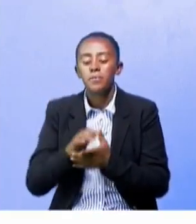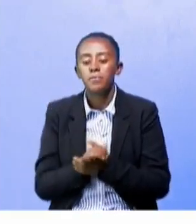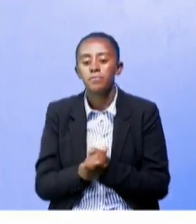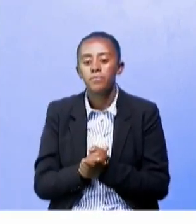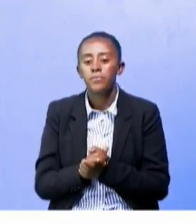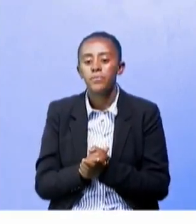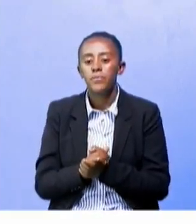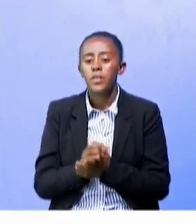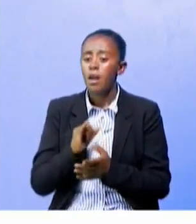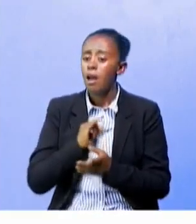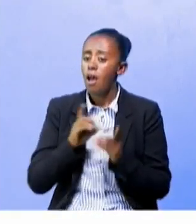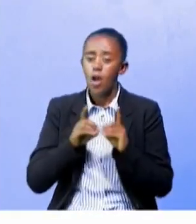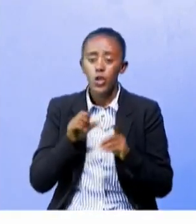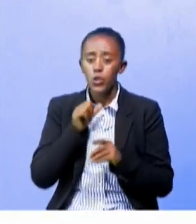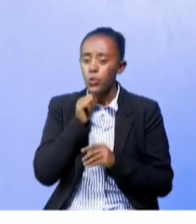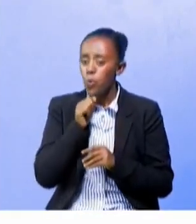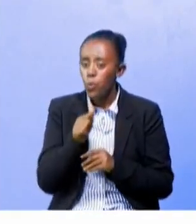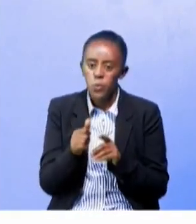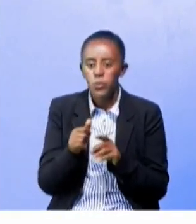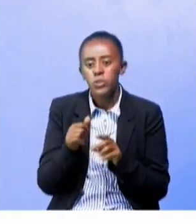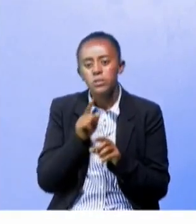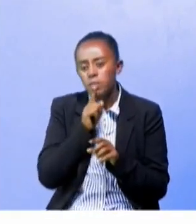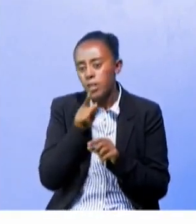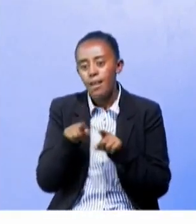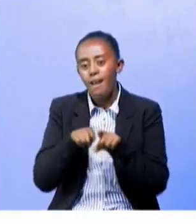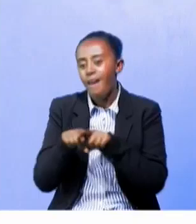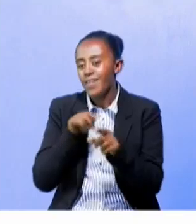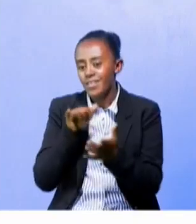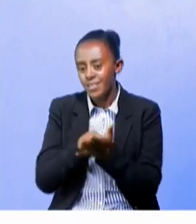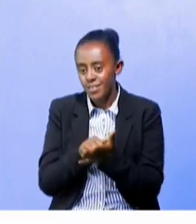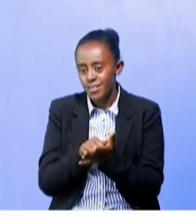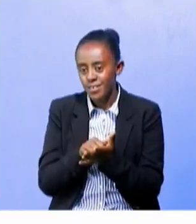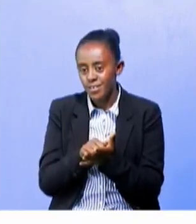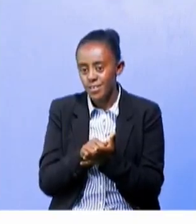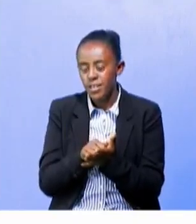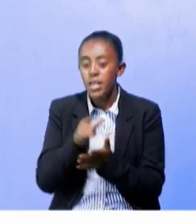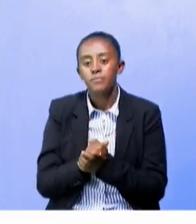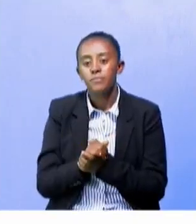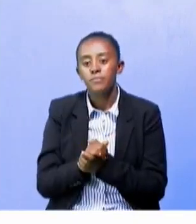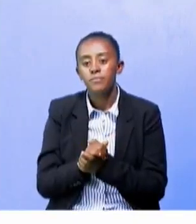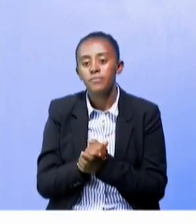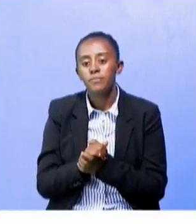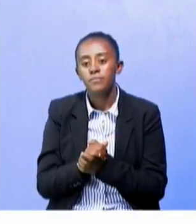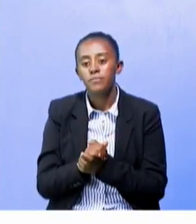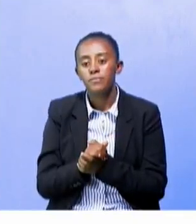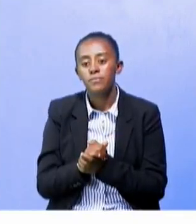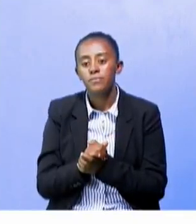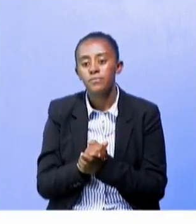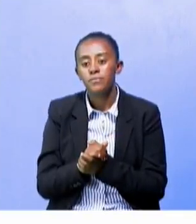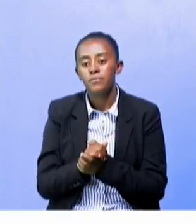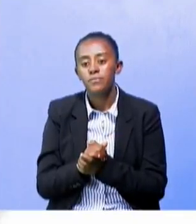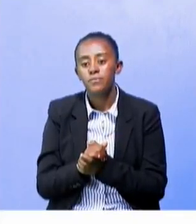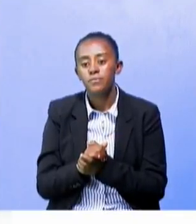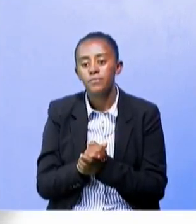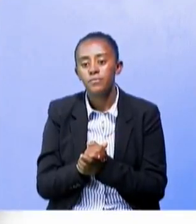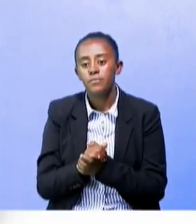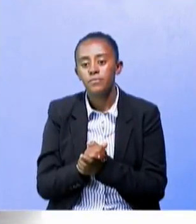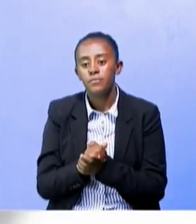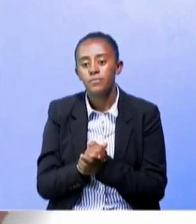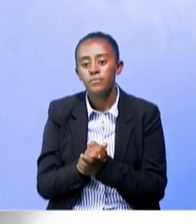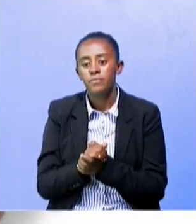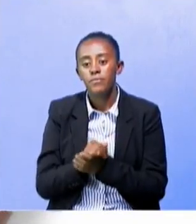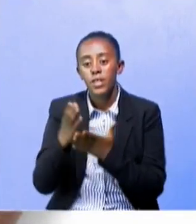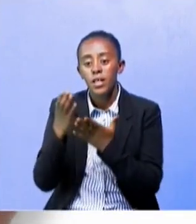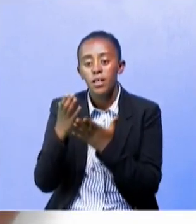I don't really agree that the government takes